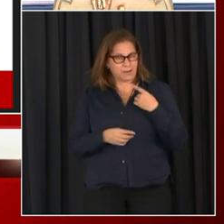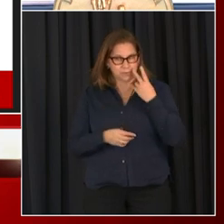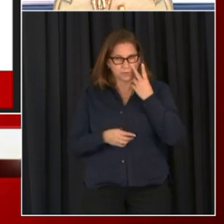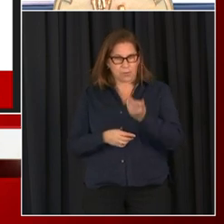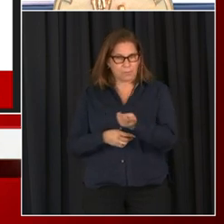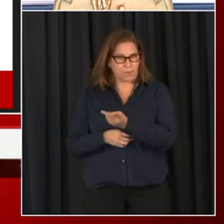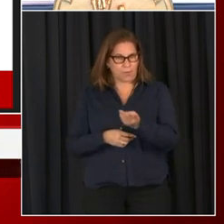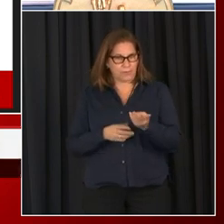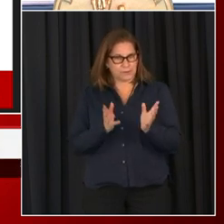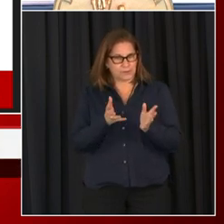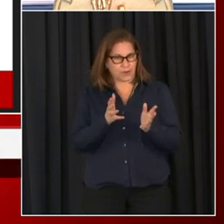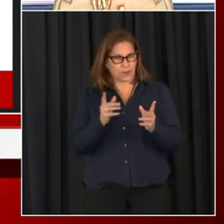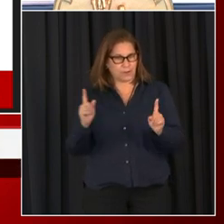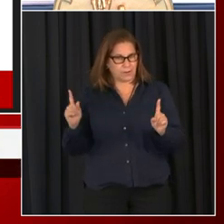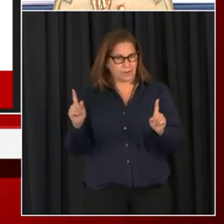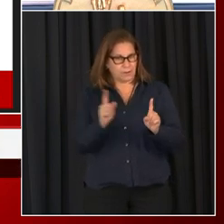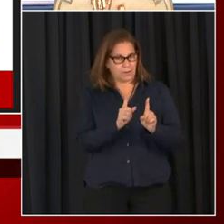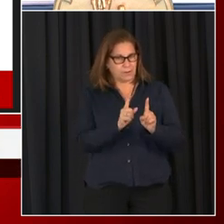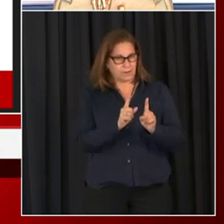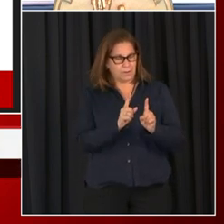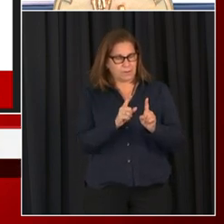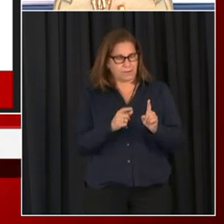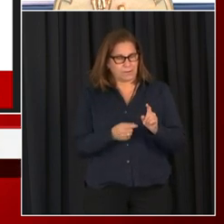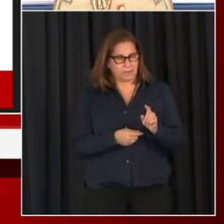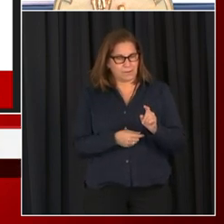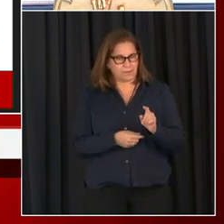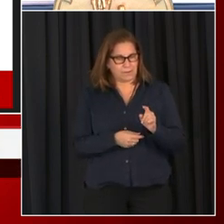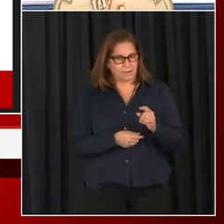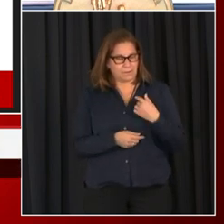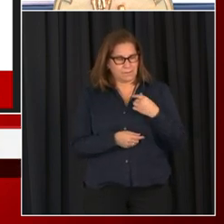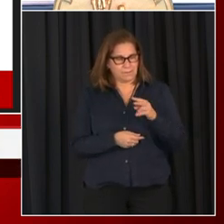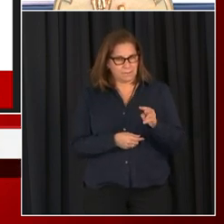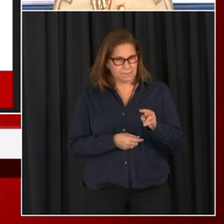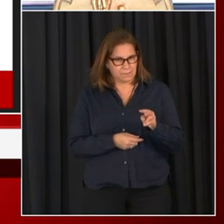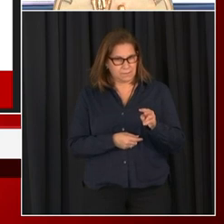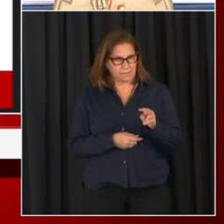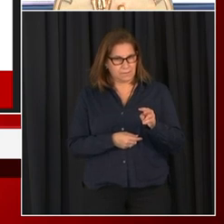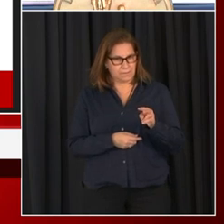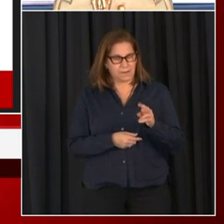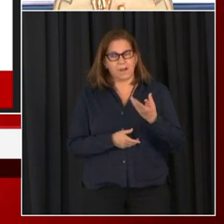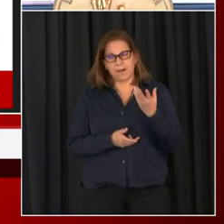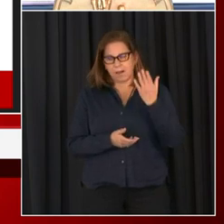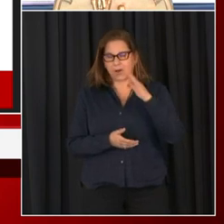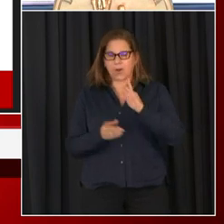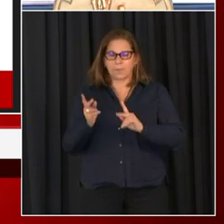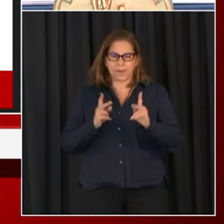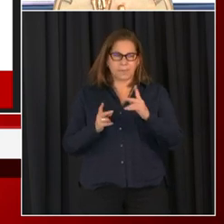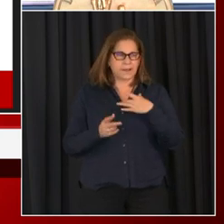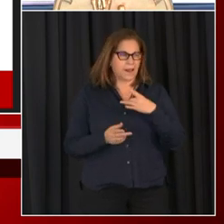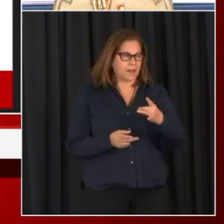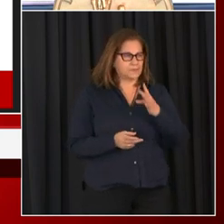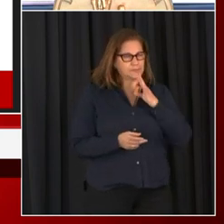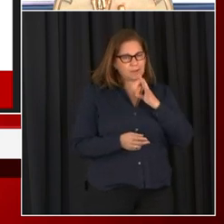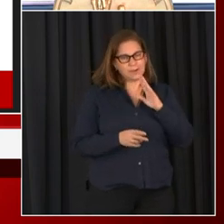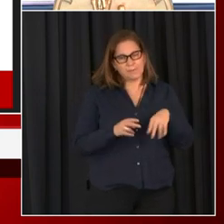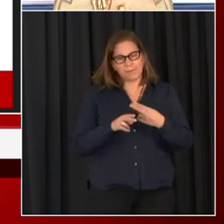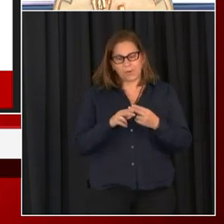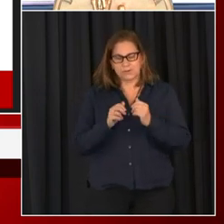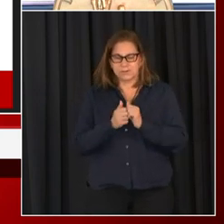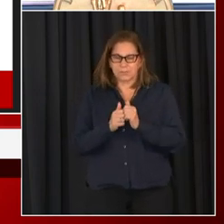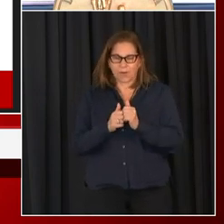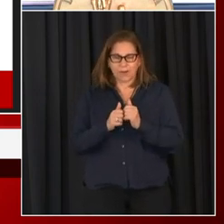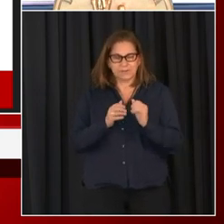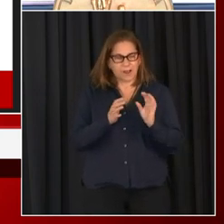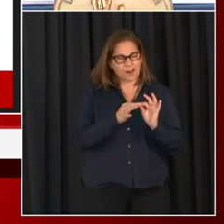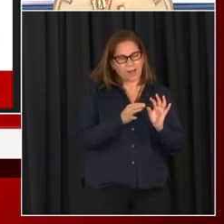say that only to mention that that's a common thing. It's a good football game. You want to catch up with your coworkers. But one was